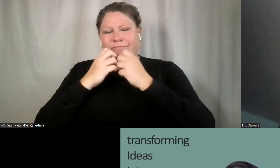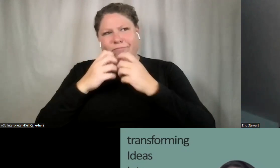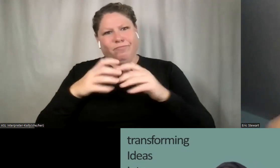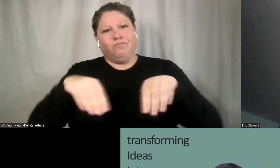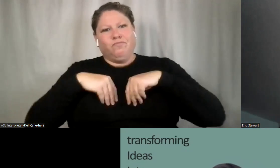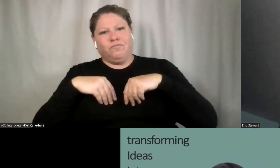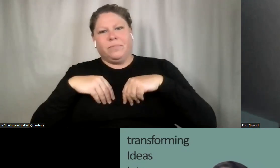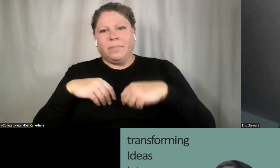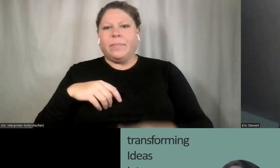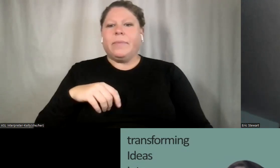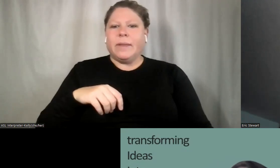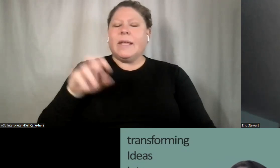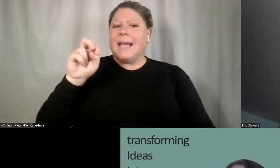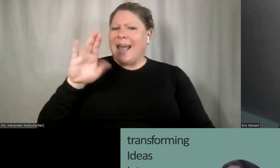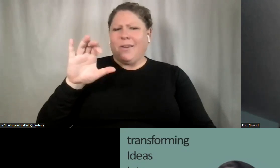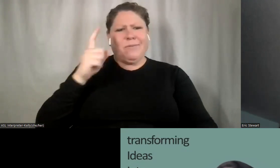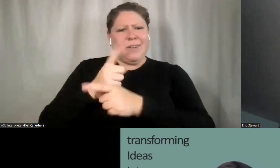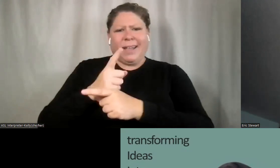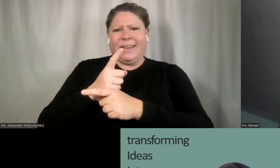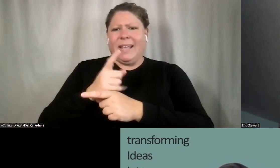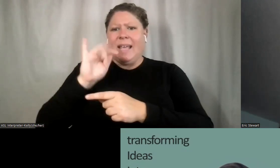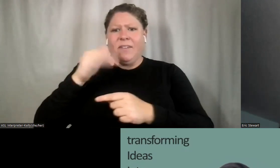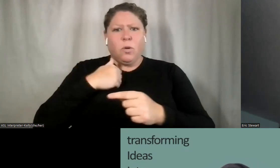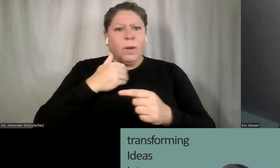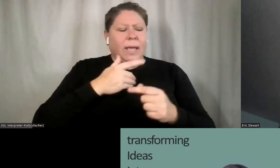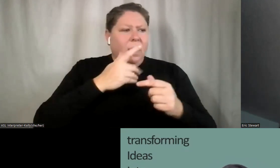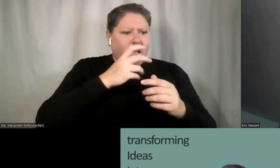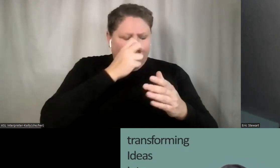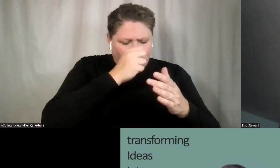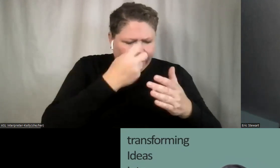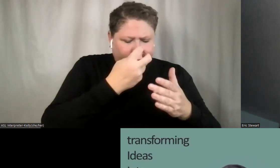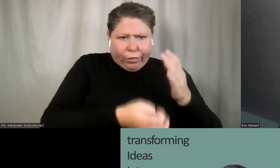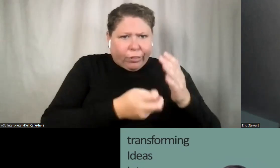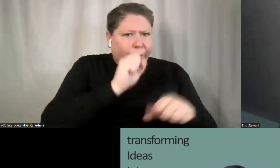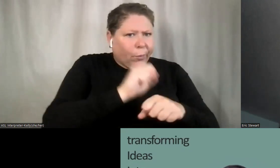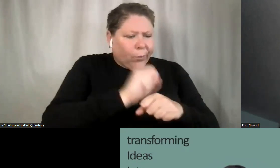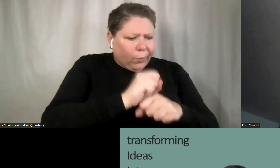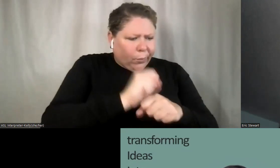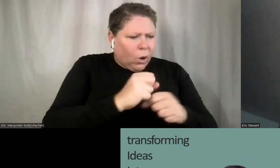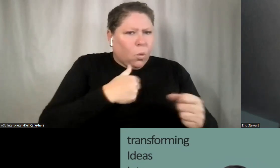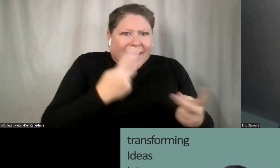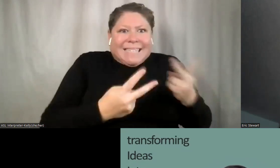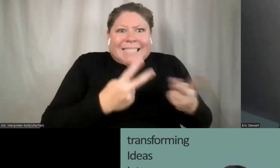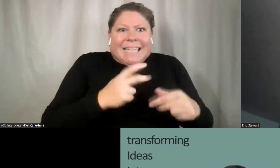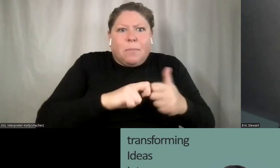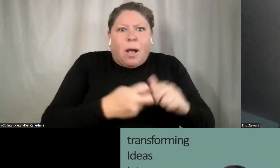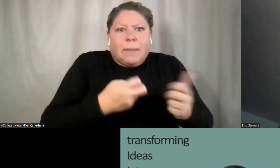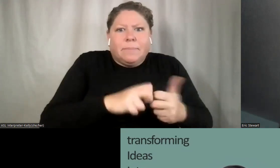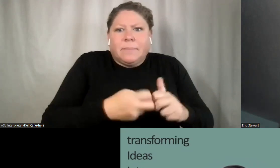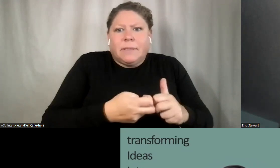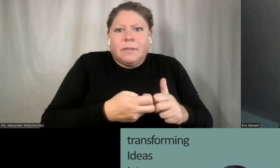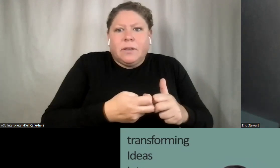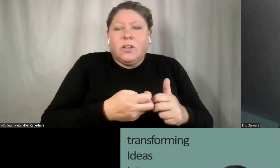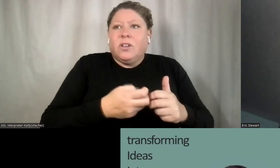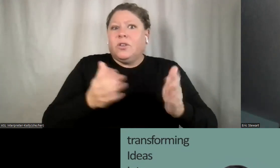that's if we're in the trenches and we're doing these things, we see the problems. And to ask for help, we need